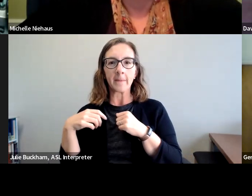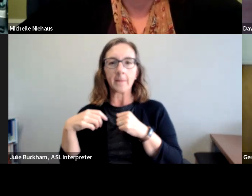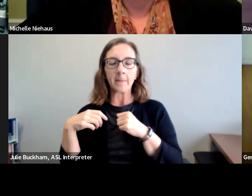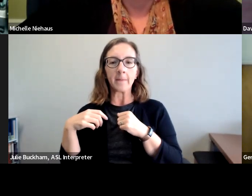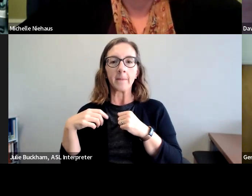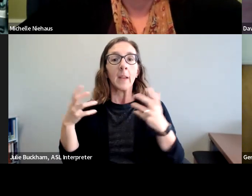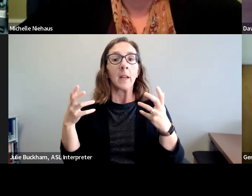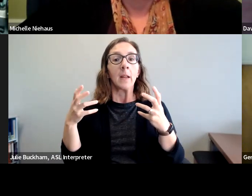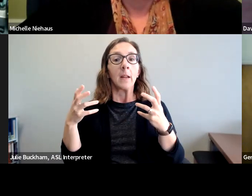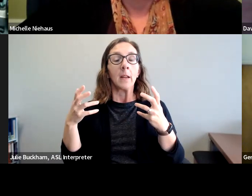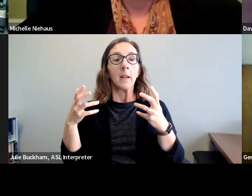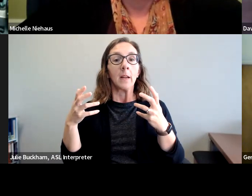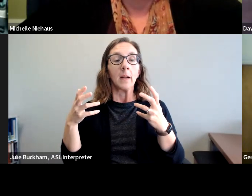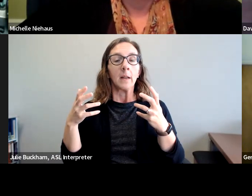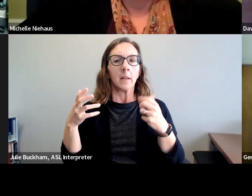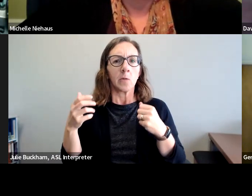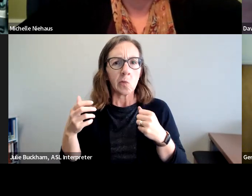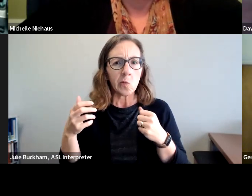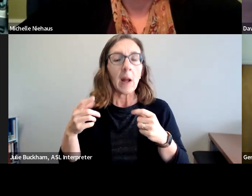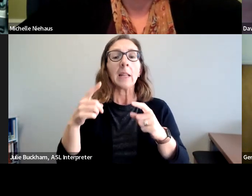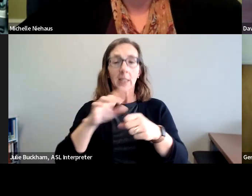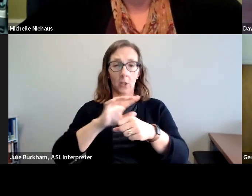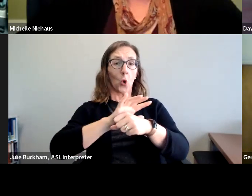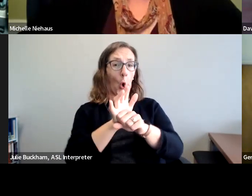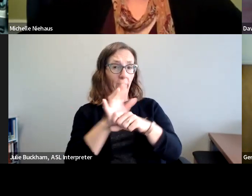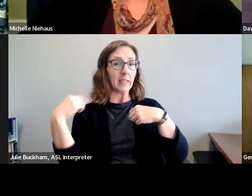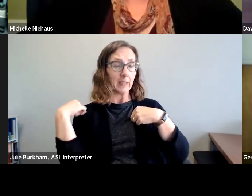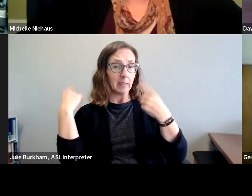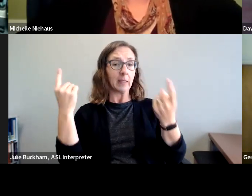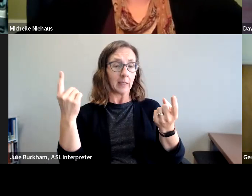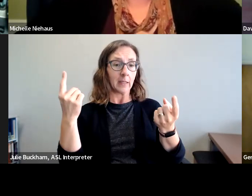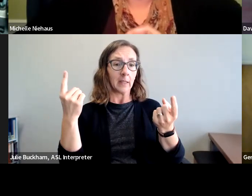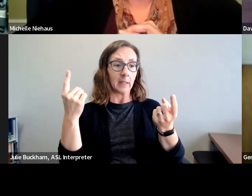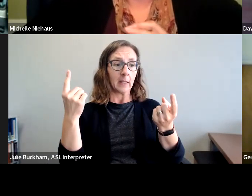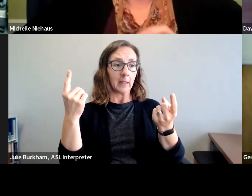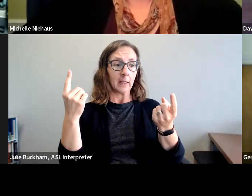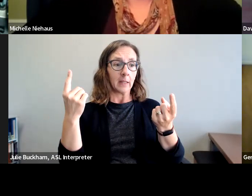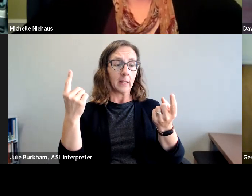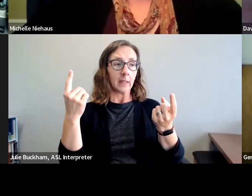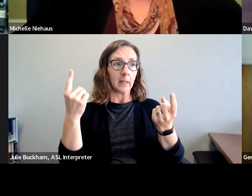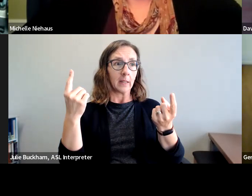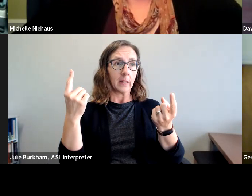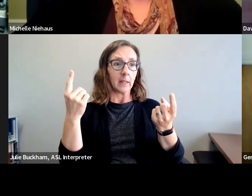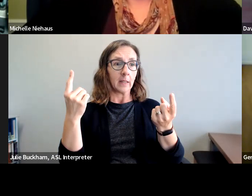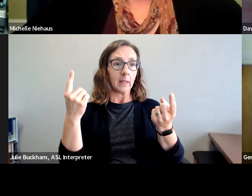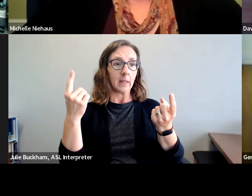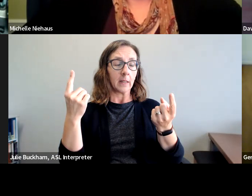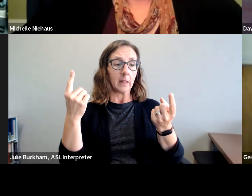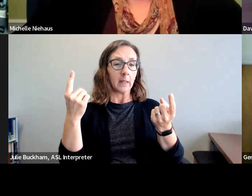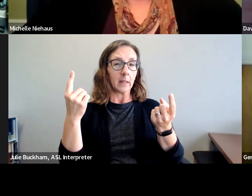With TAG, since COVID, I've talked to probably 150